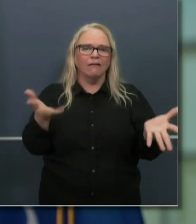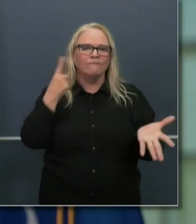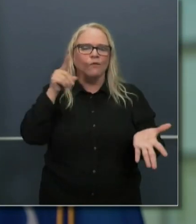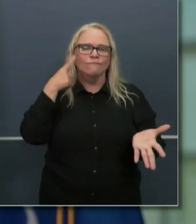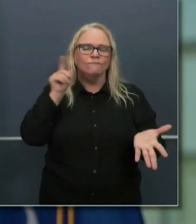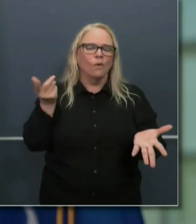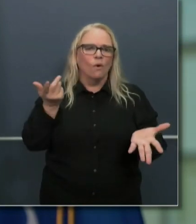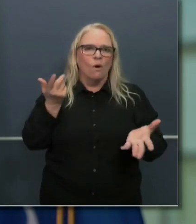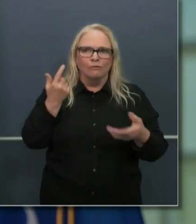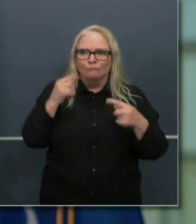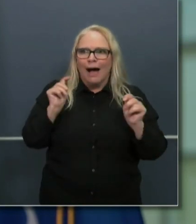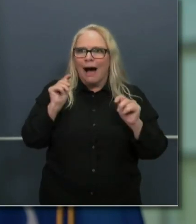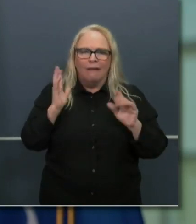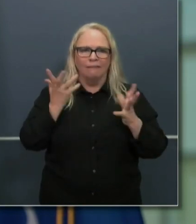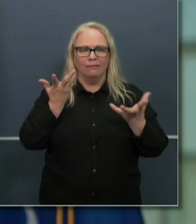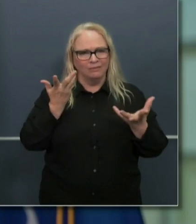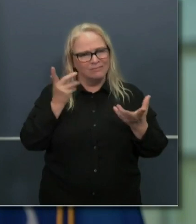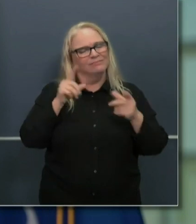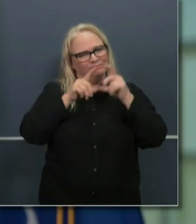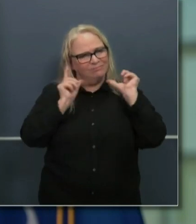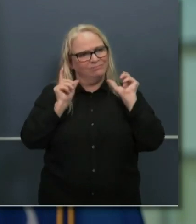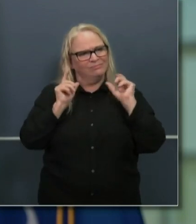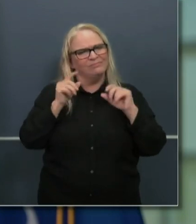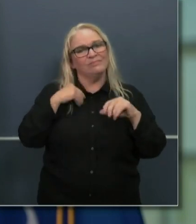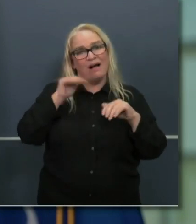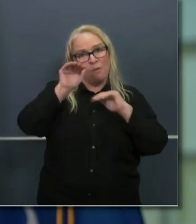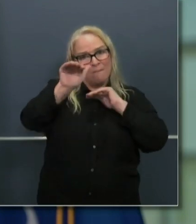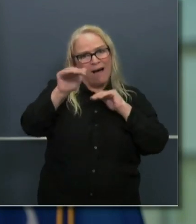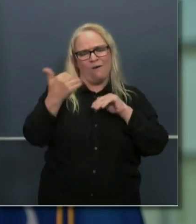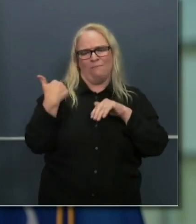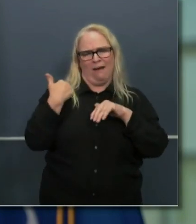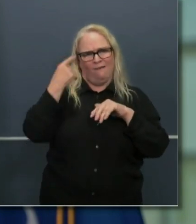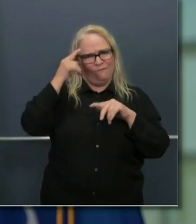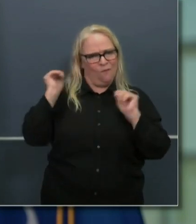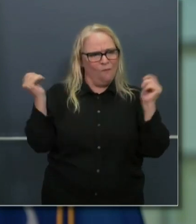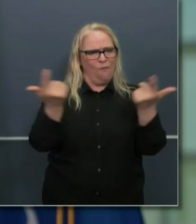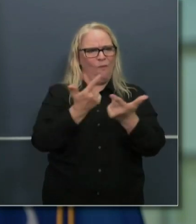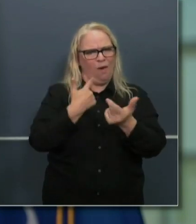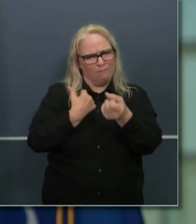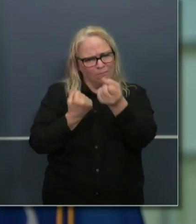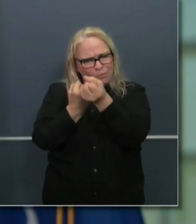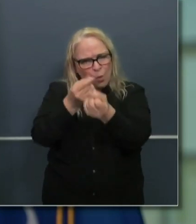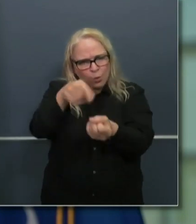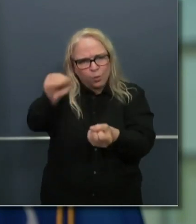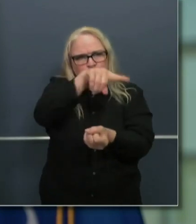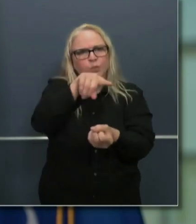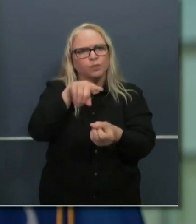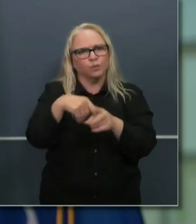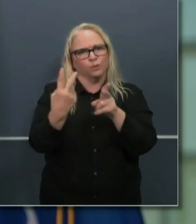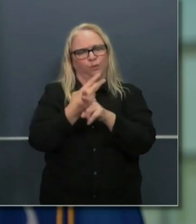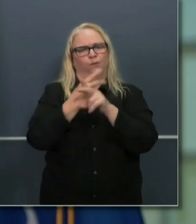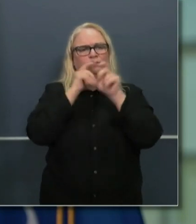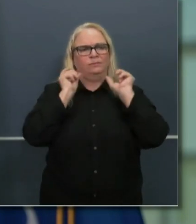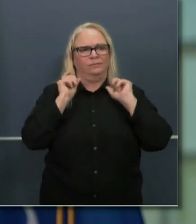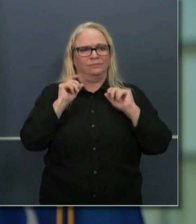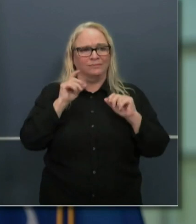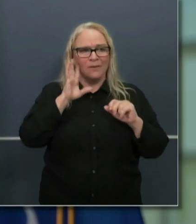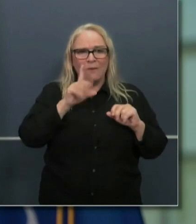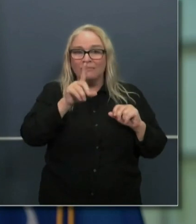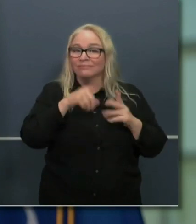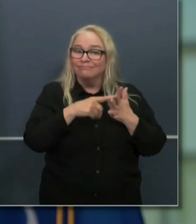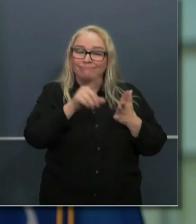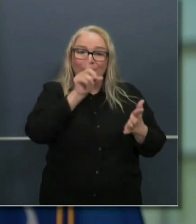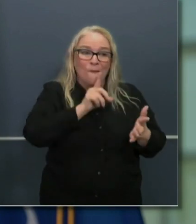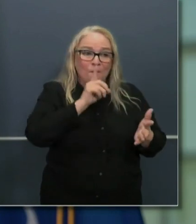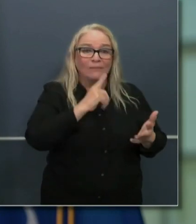to you, and we want to be there for you. And that's that great plates idea. If you're alone and you're